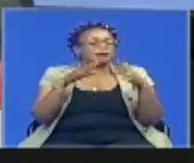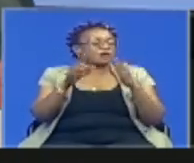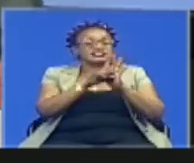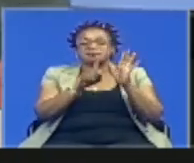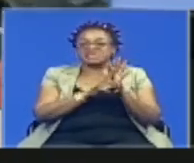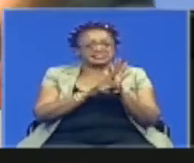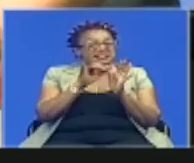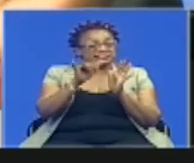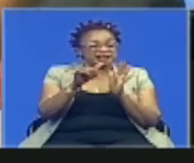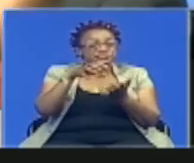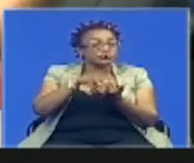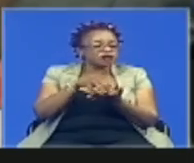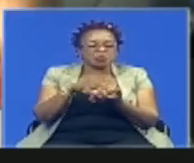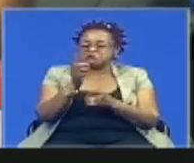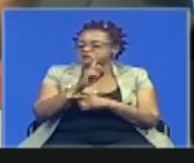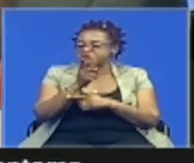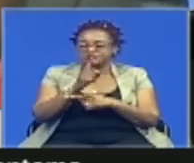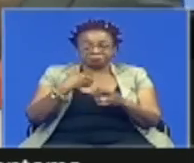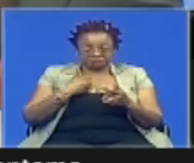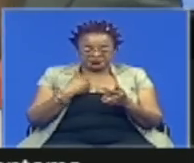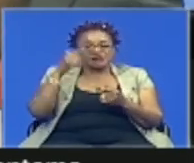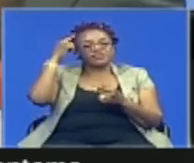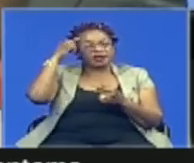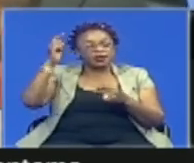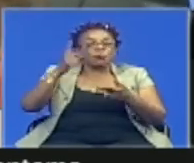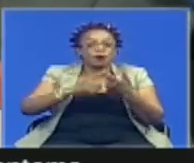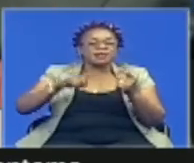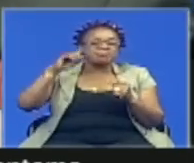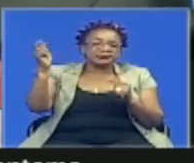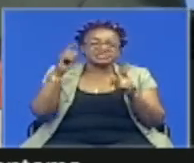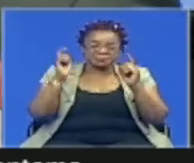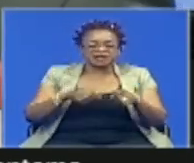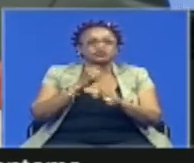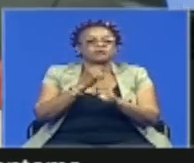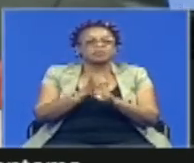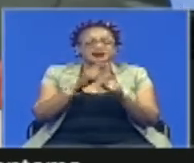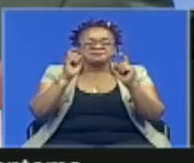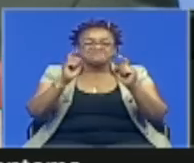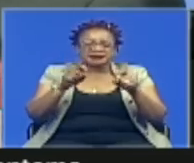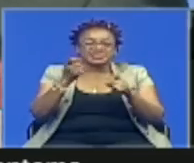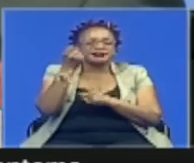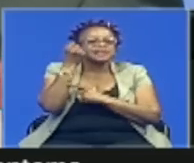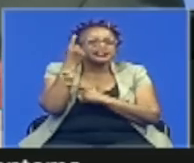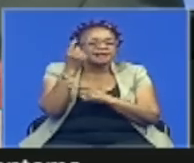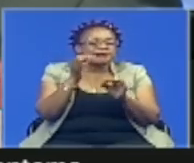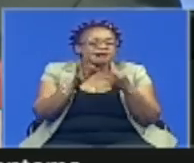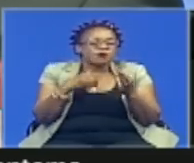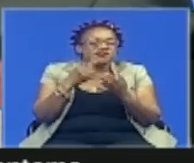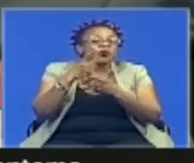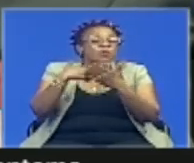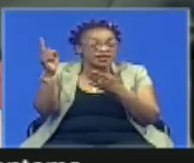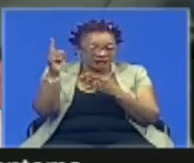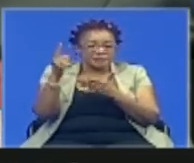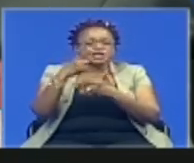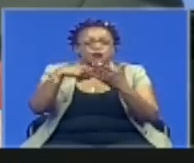a situation. For me, what I think that the president must do, he must understand that if there is a win, he has won on the